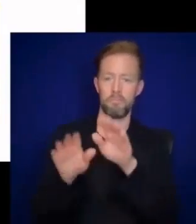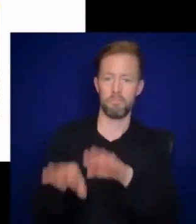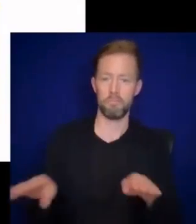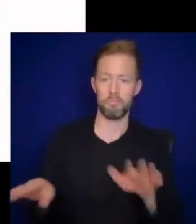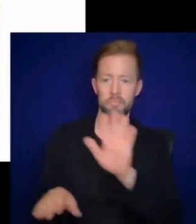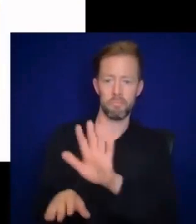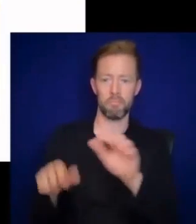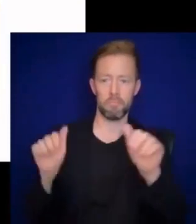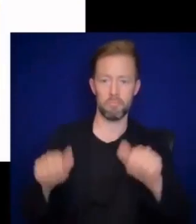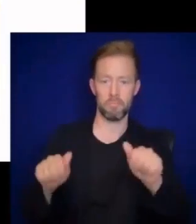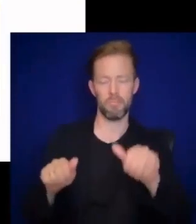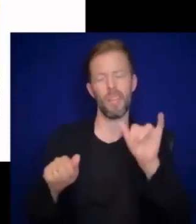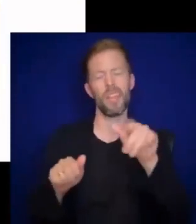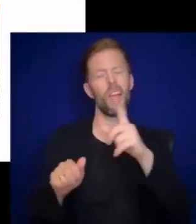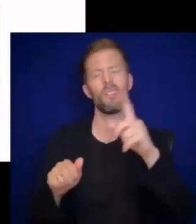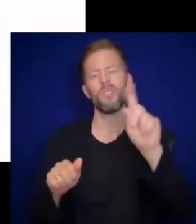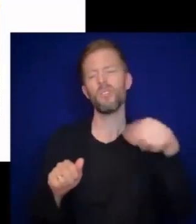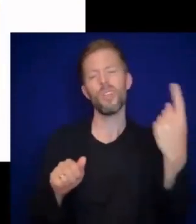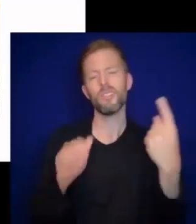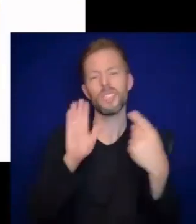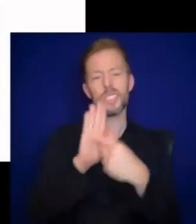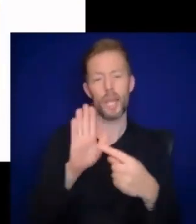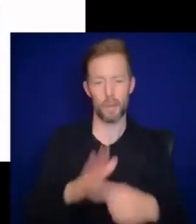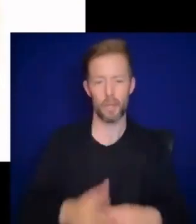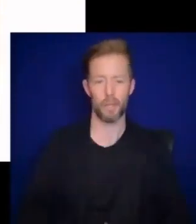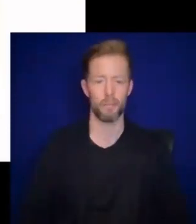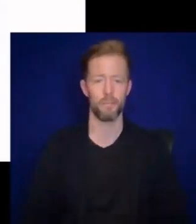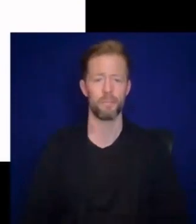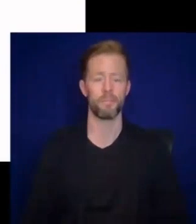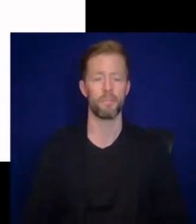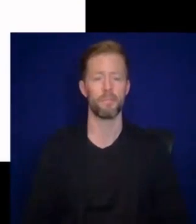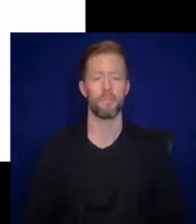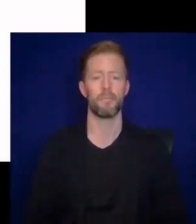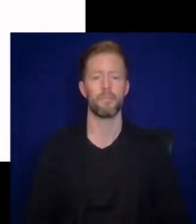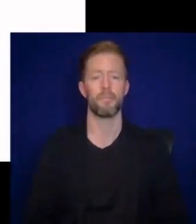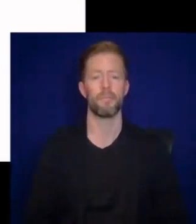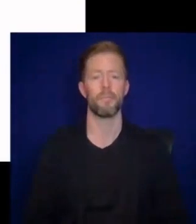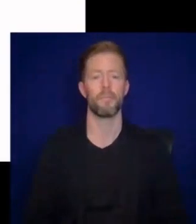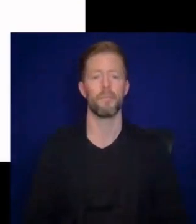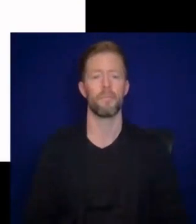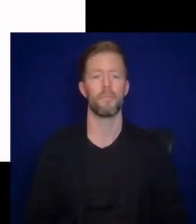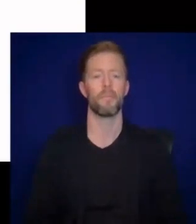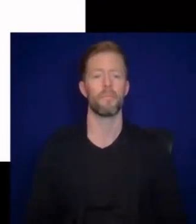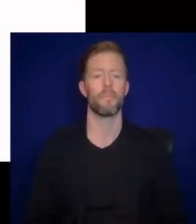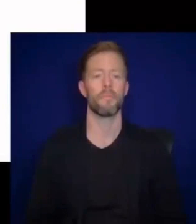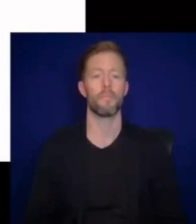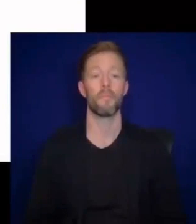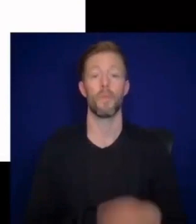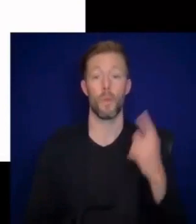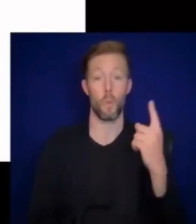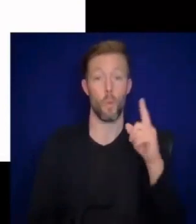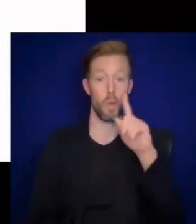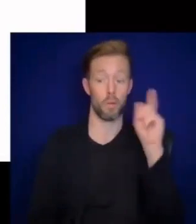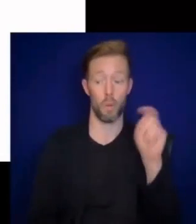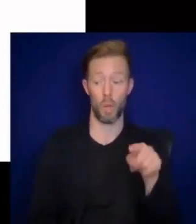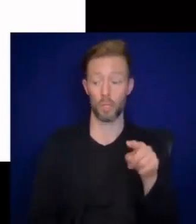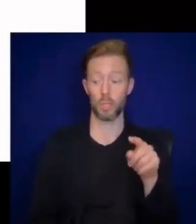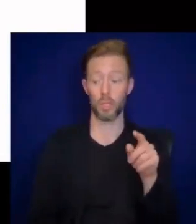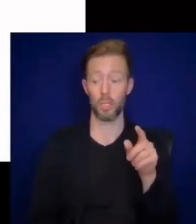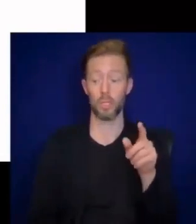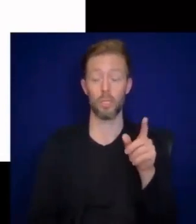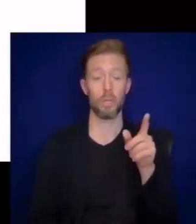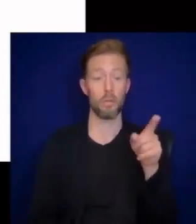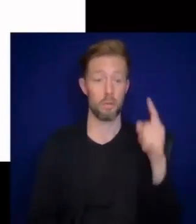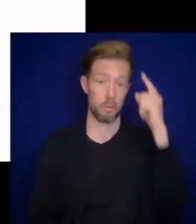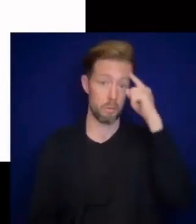are there, these are just examples. One question they had is, do the